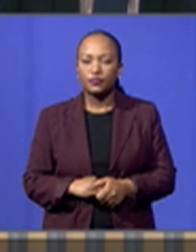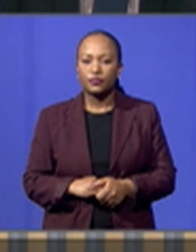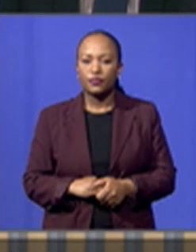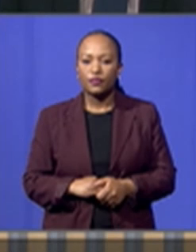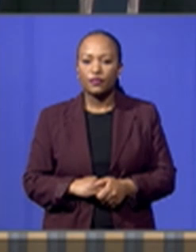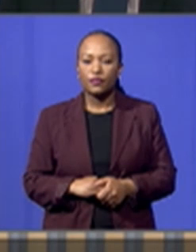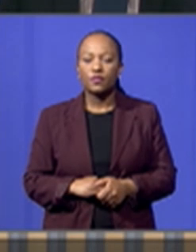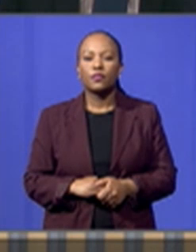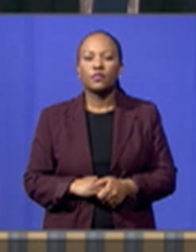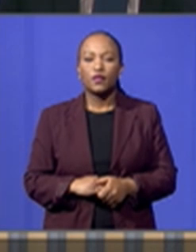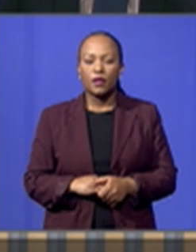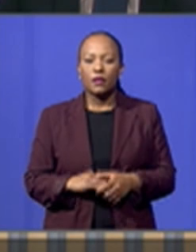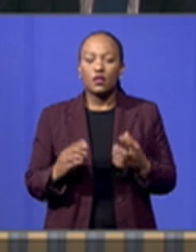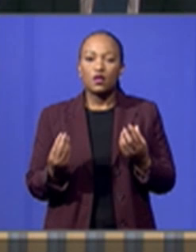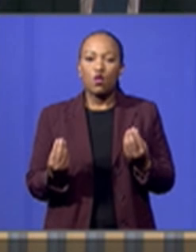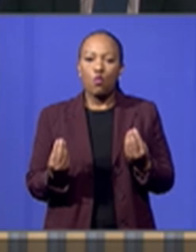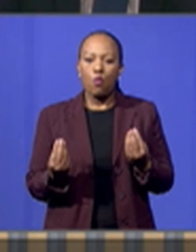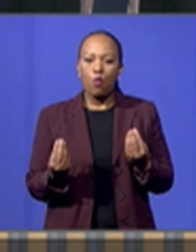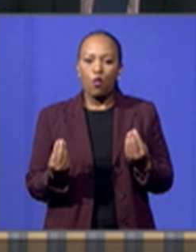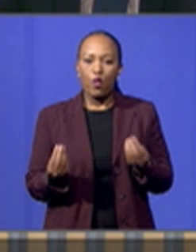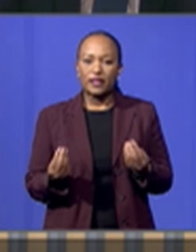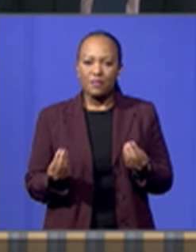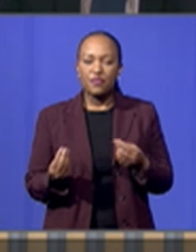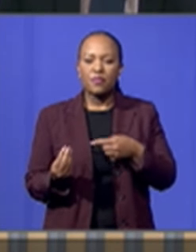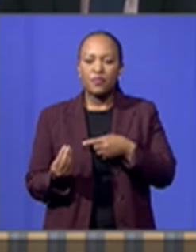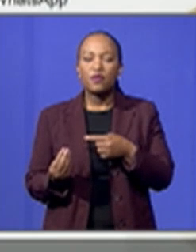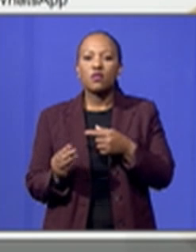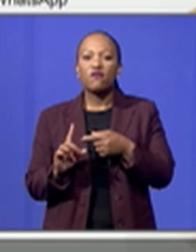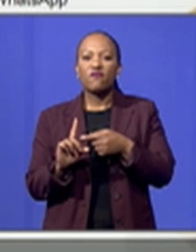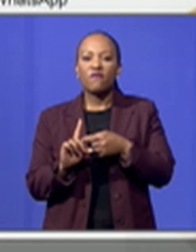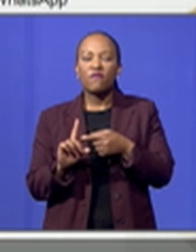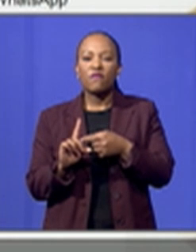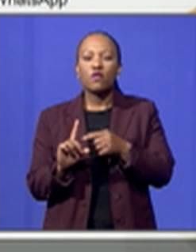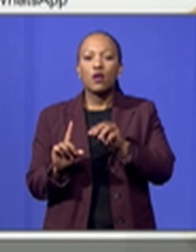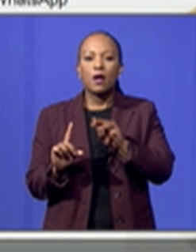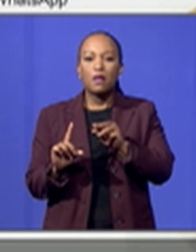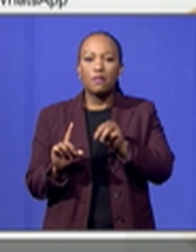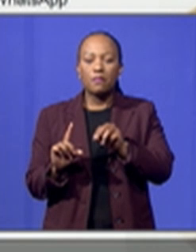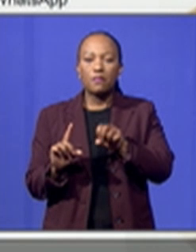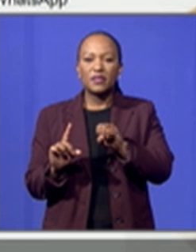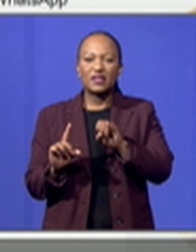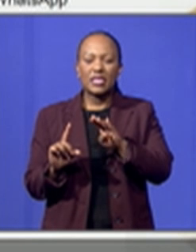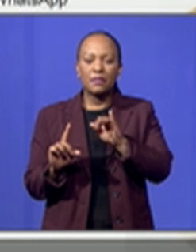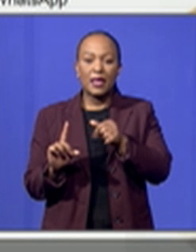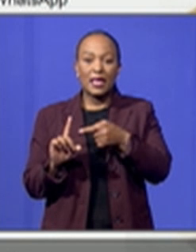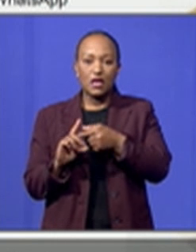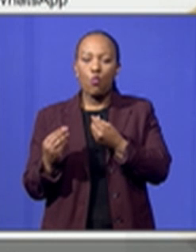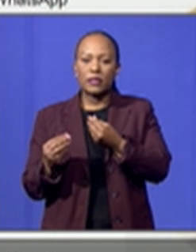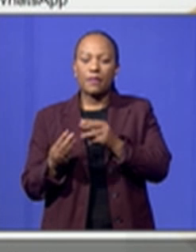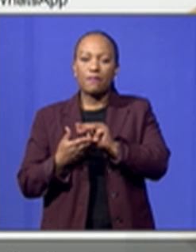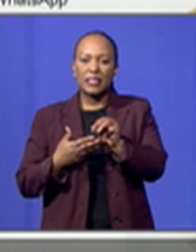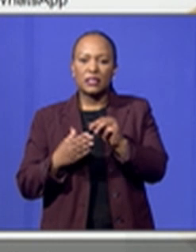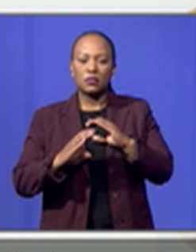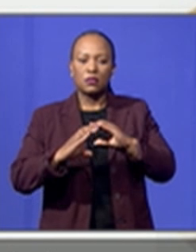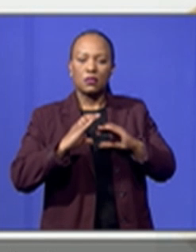Dipuisano tsa WhatsApp tsa mong wa dithekesi yo hulereng Jonathan Mswazi Msibi di supile fa yo go begwang e ne e le mogokaganyi Sergeant